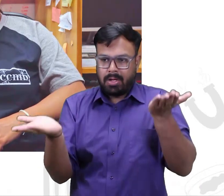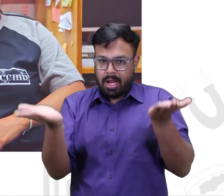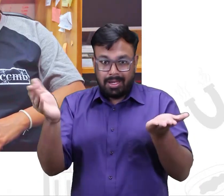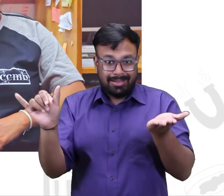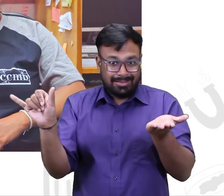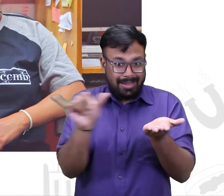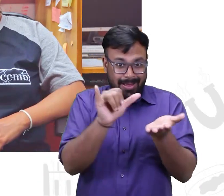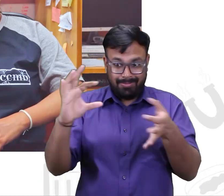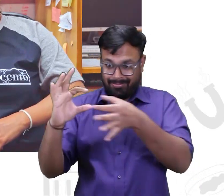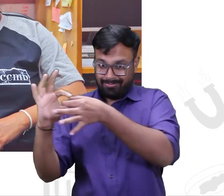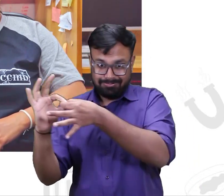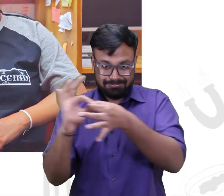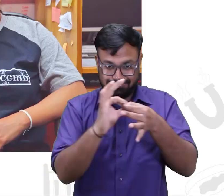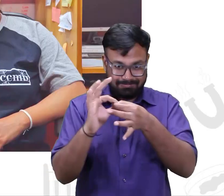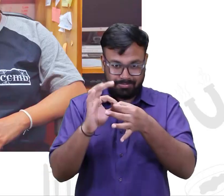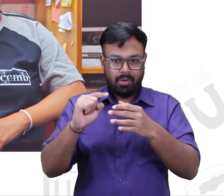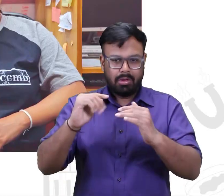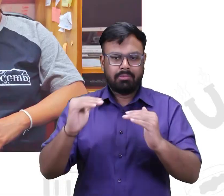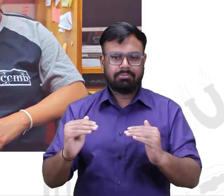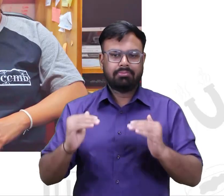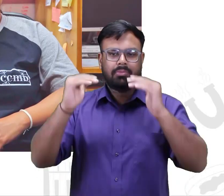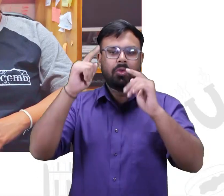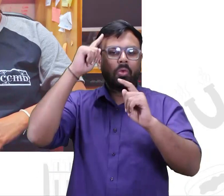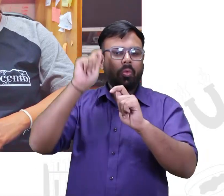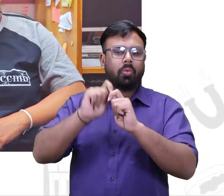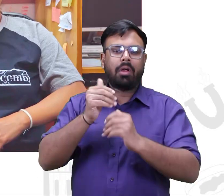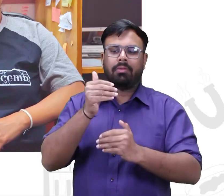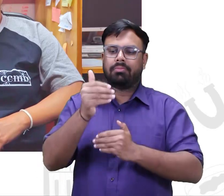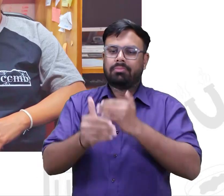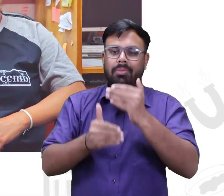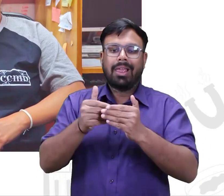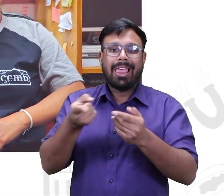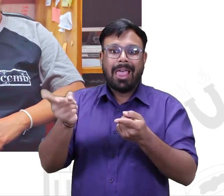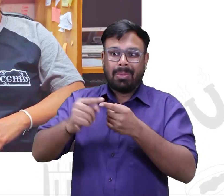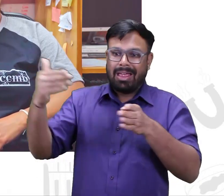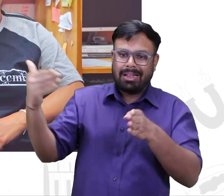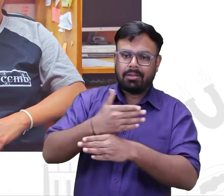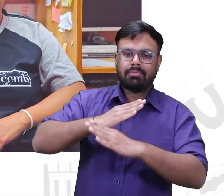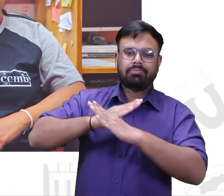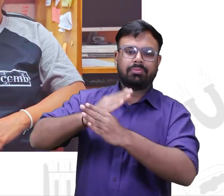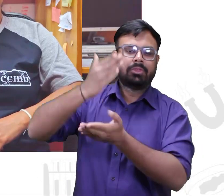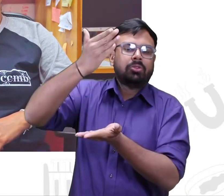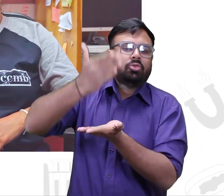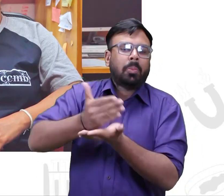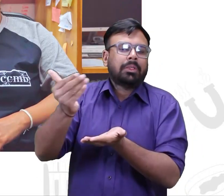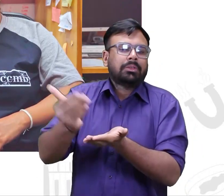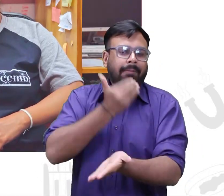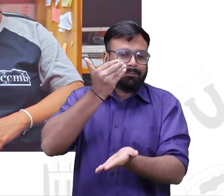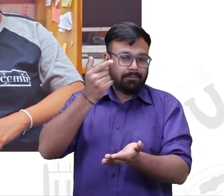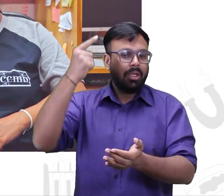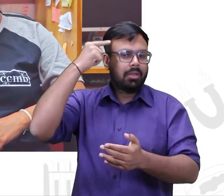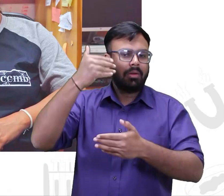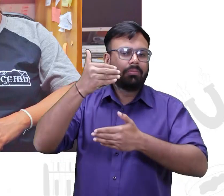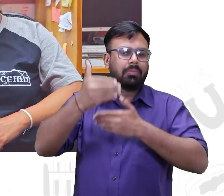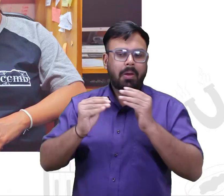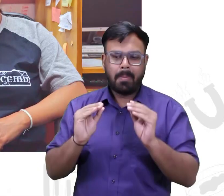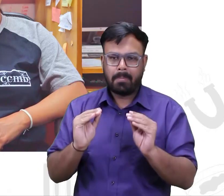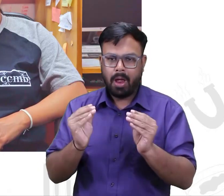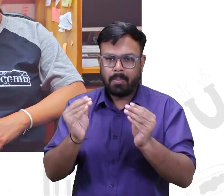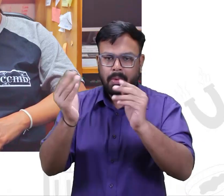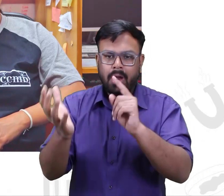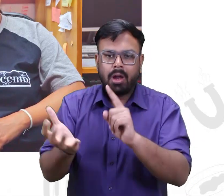also shown that these aggregation prone regions of these proteins assist the individual respiratory complexes to associate with each other to